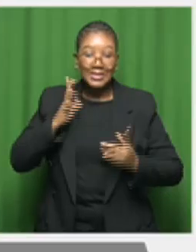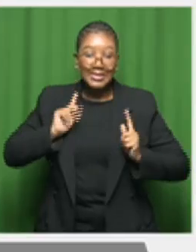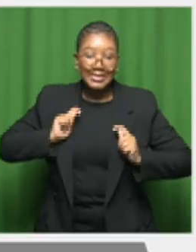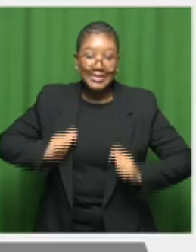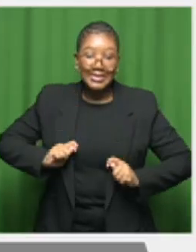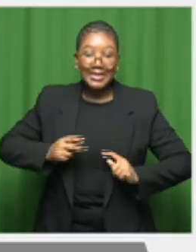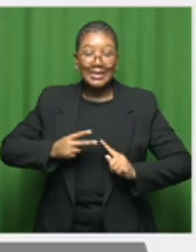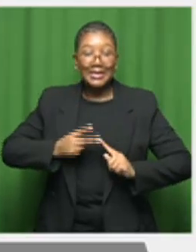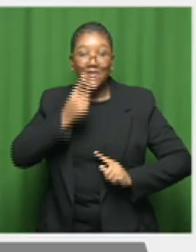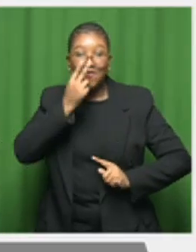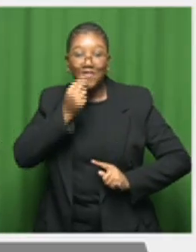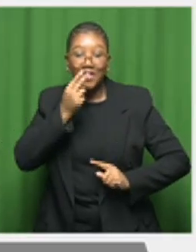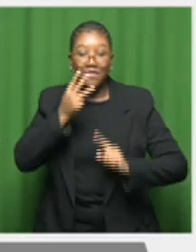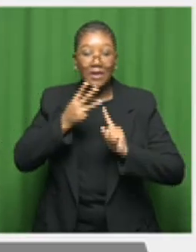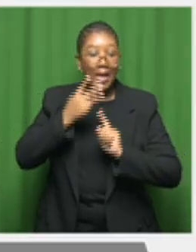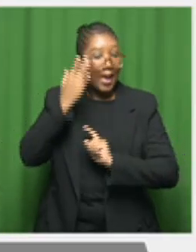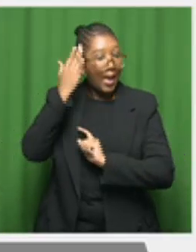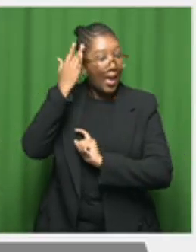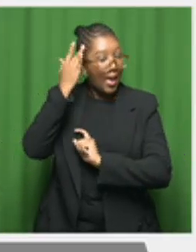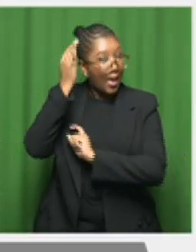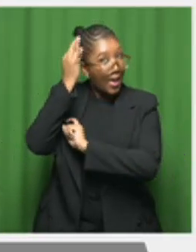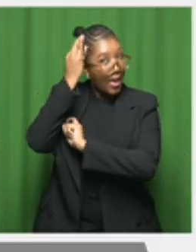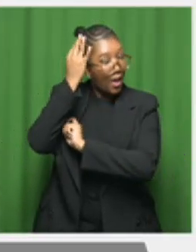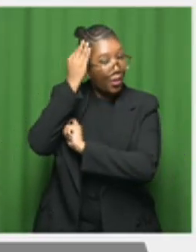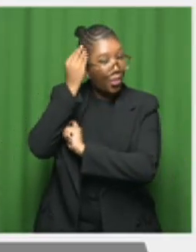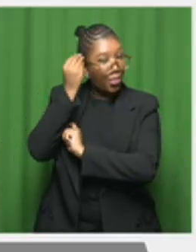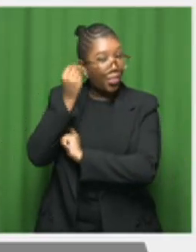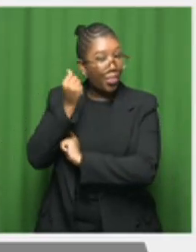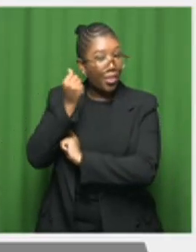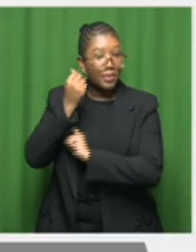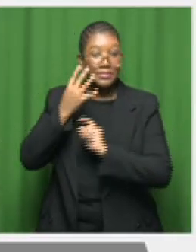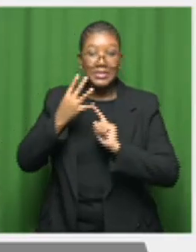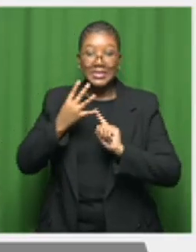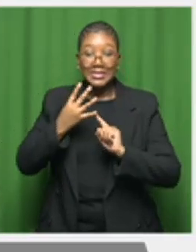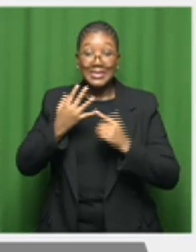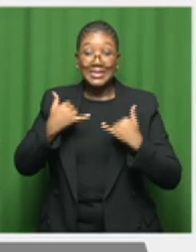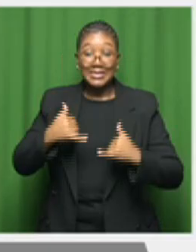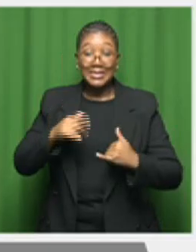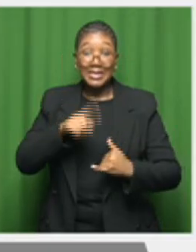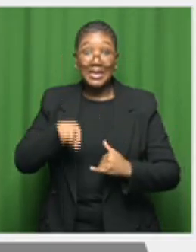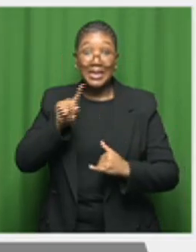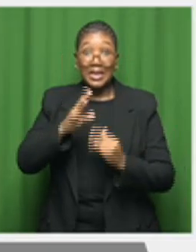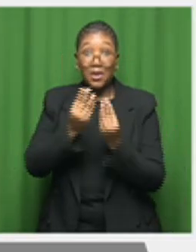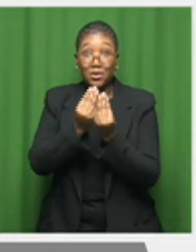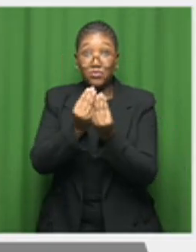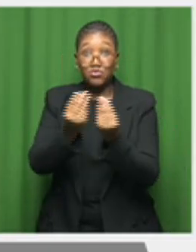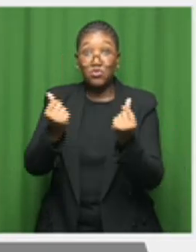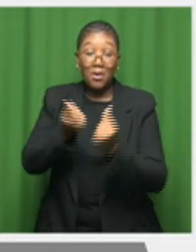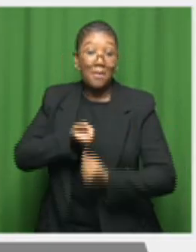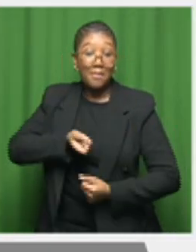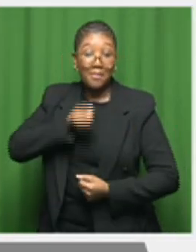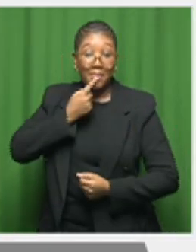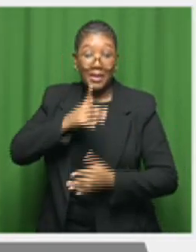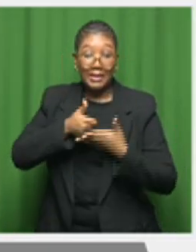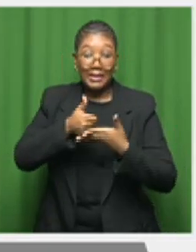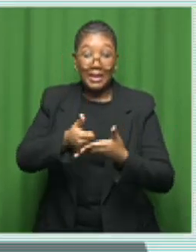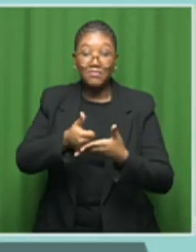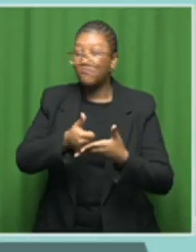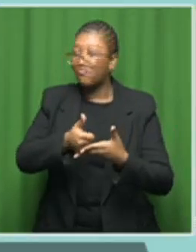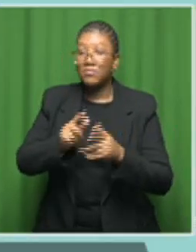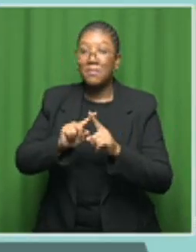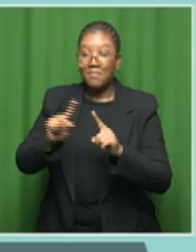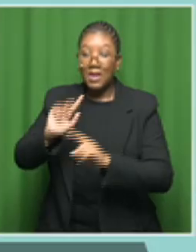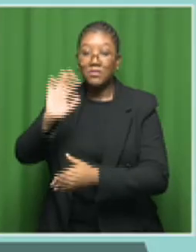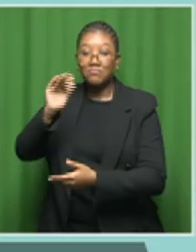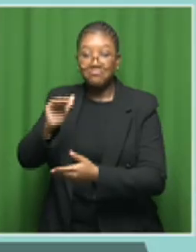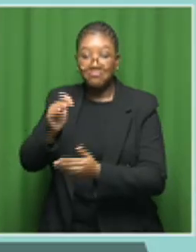as well as hair loss. Now, while there's no cure, treatments can help manage symptoms and improve the quality of life. To help